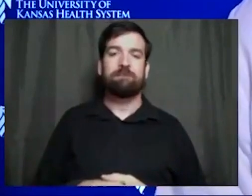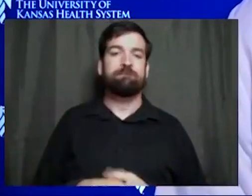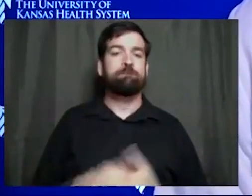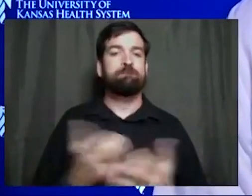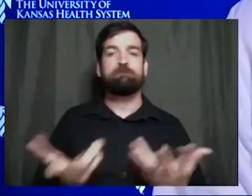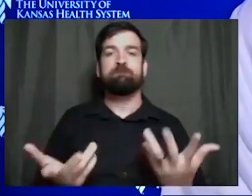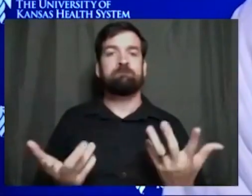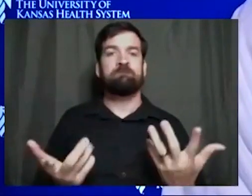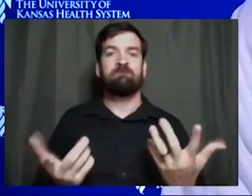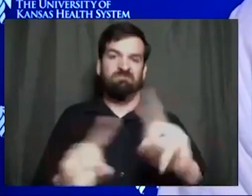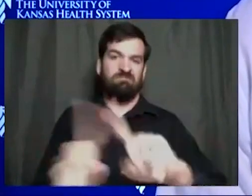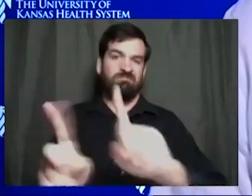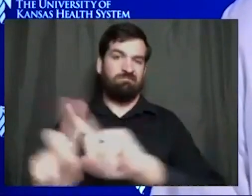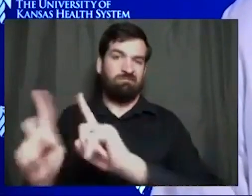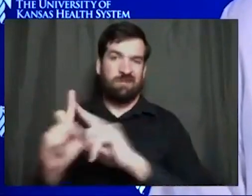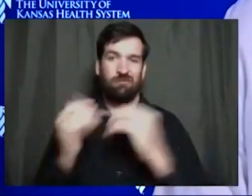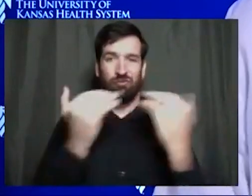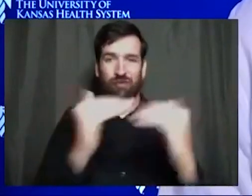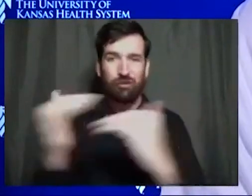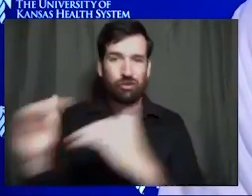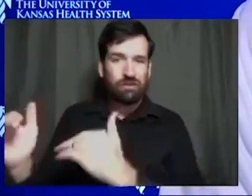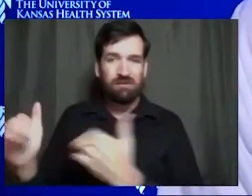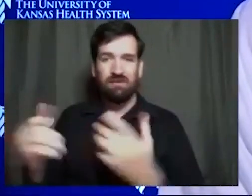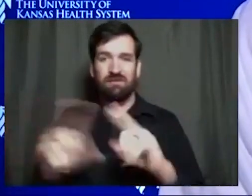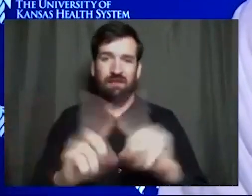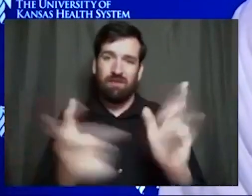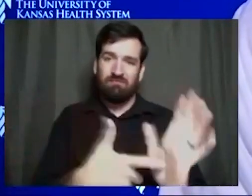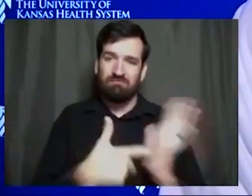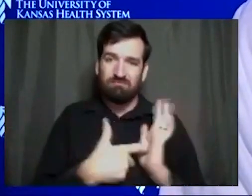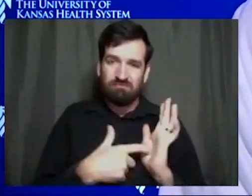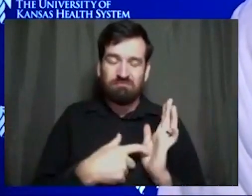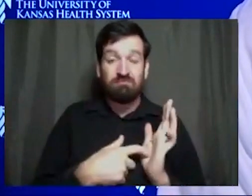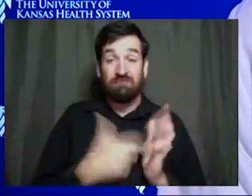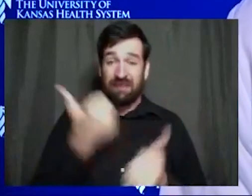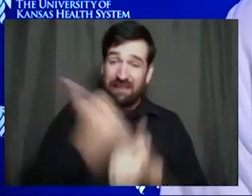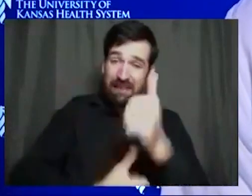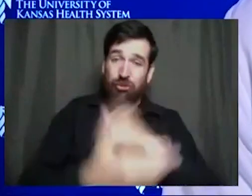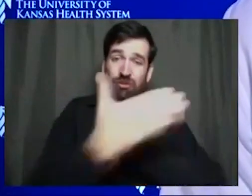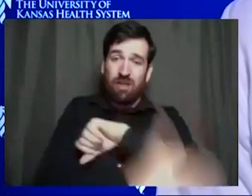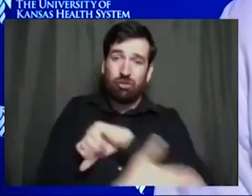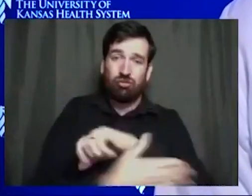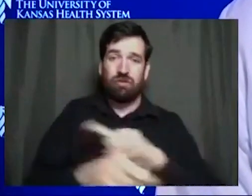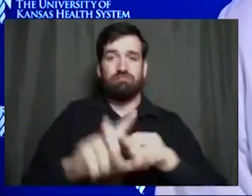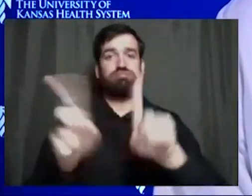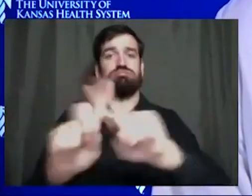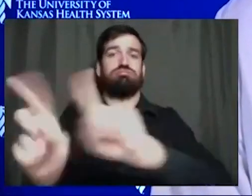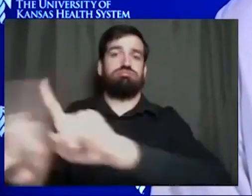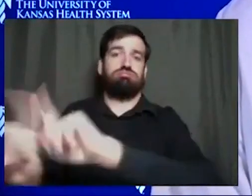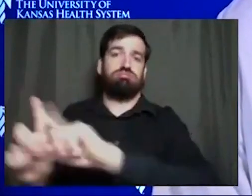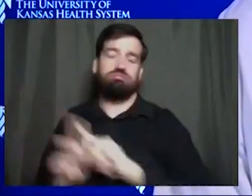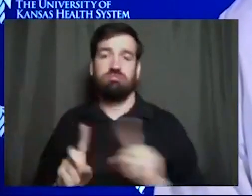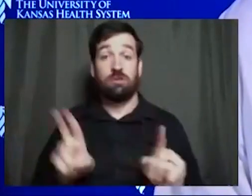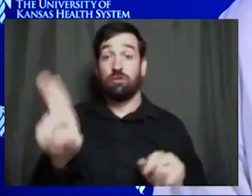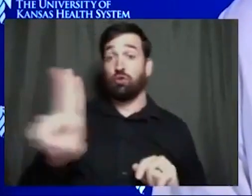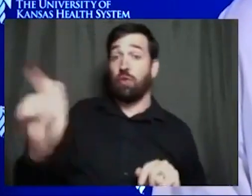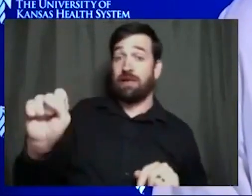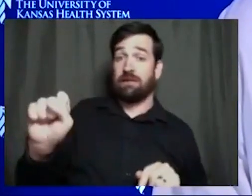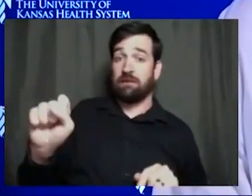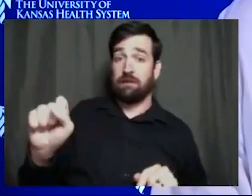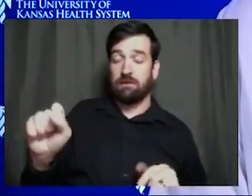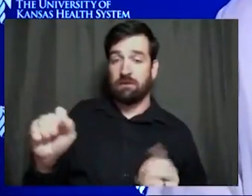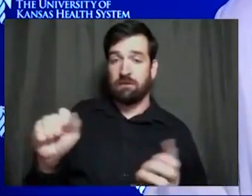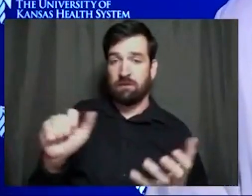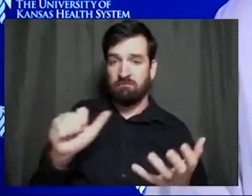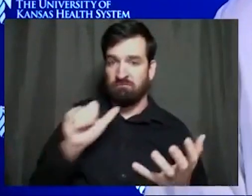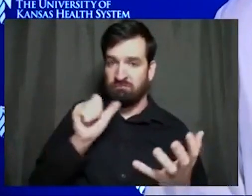restrictions, mandates, issues going on with every different country. We know that here in the United States, really, there isn't a lot of masking that is